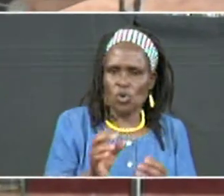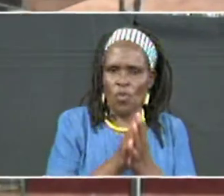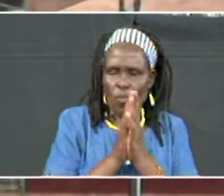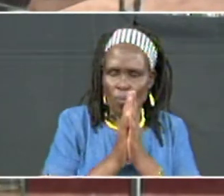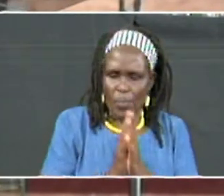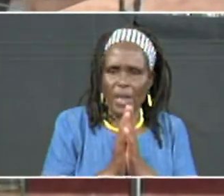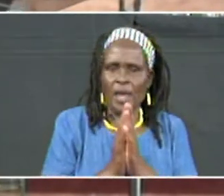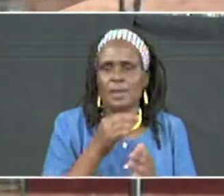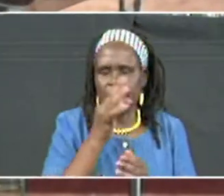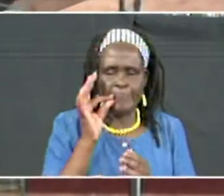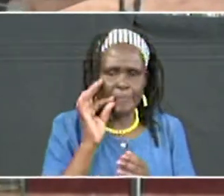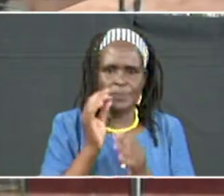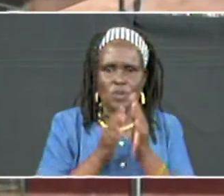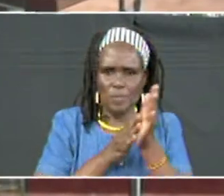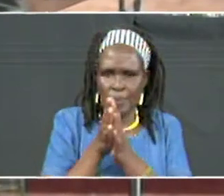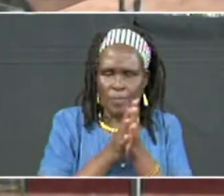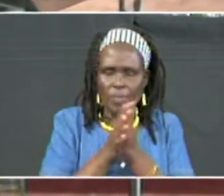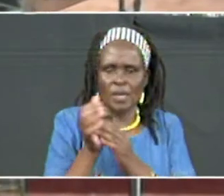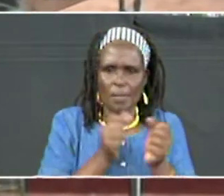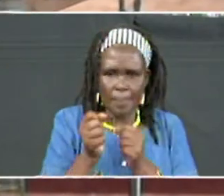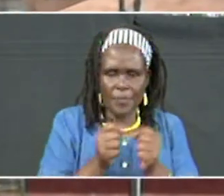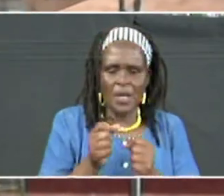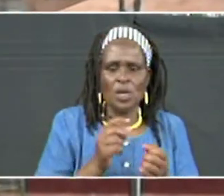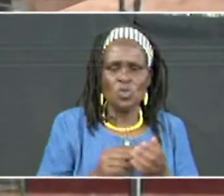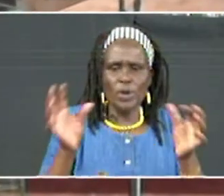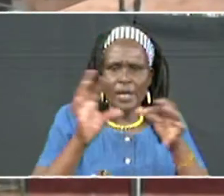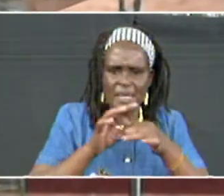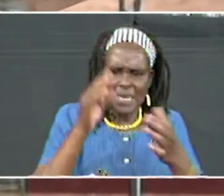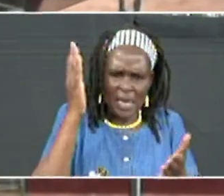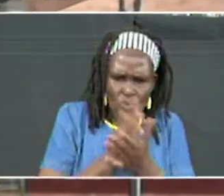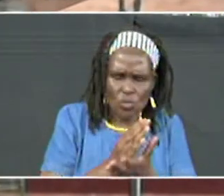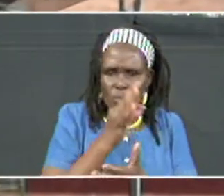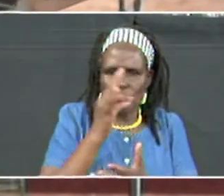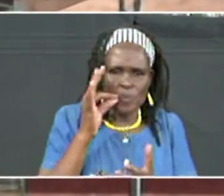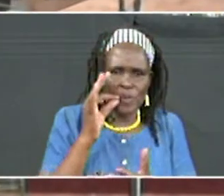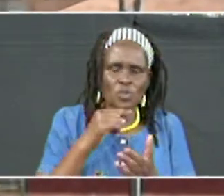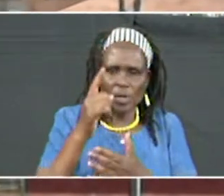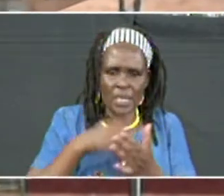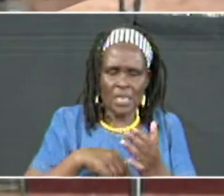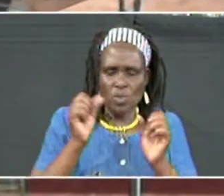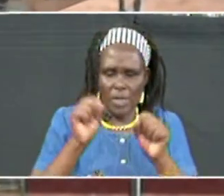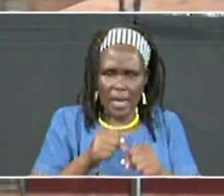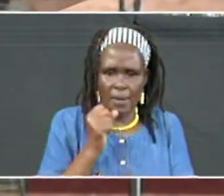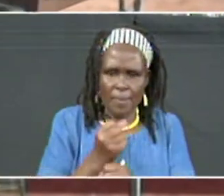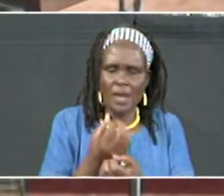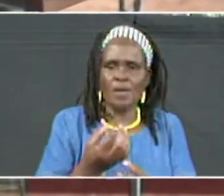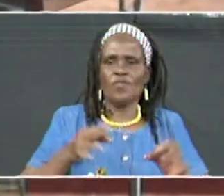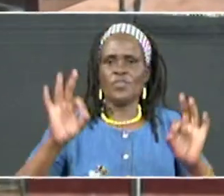engage in a true fast so that you and I may bring freedom to those bound by